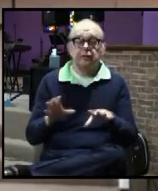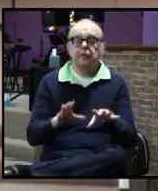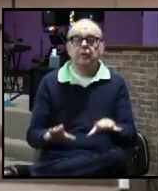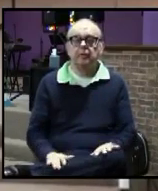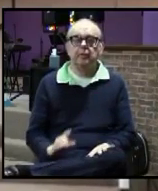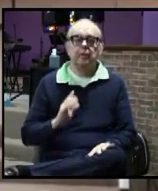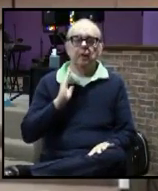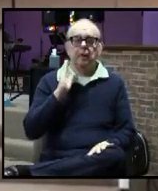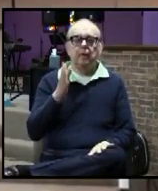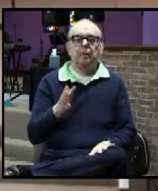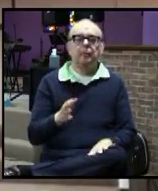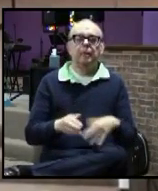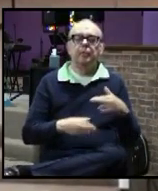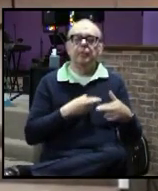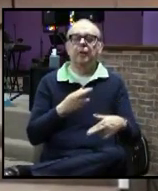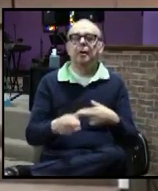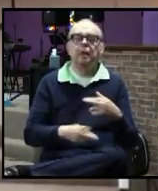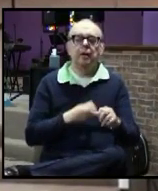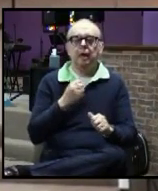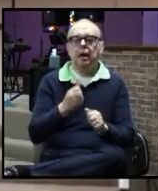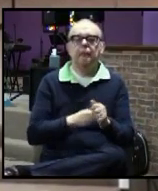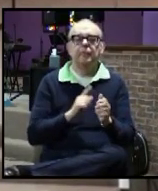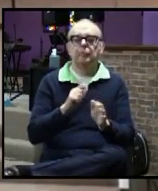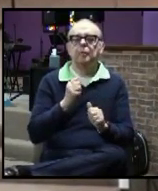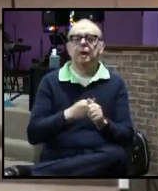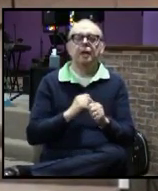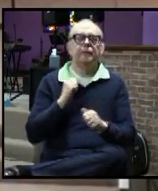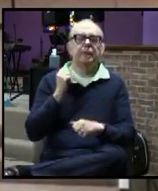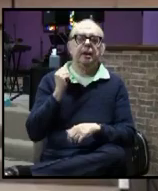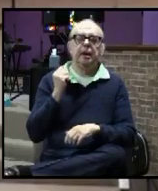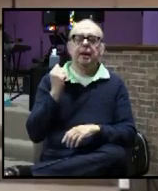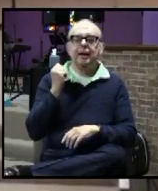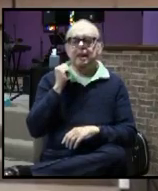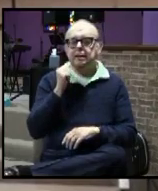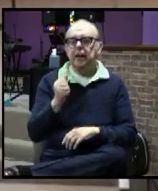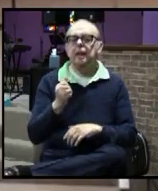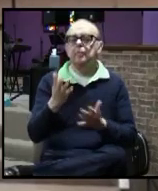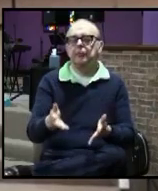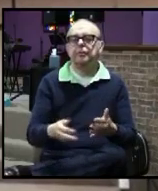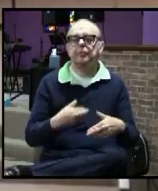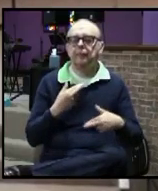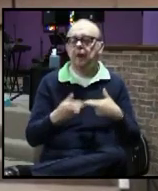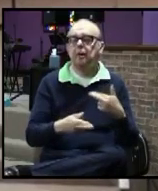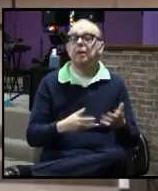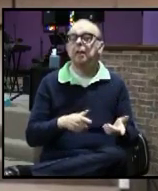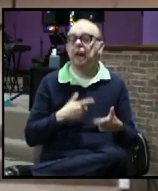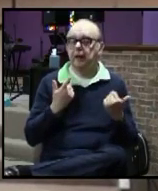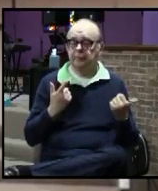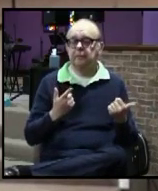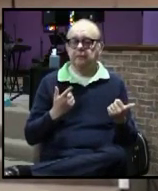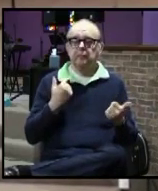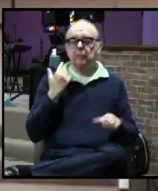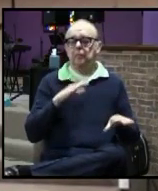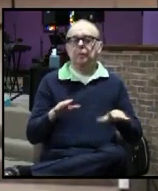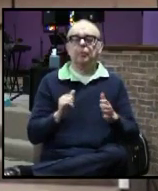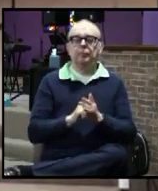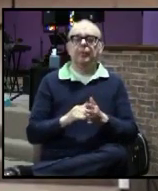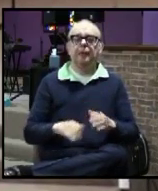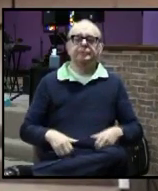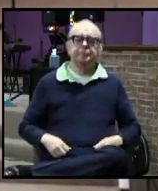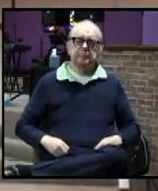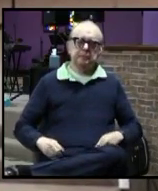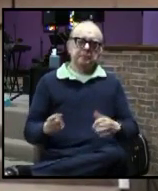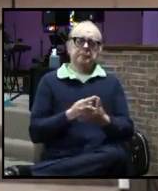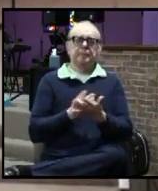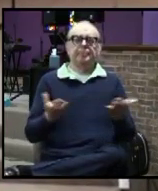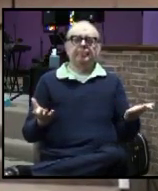do, we would be in revival every moment of every day for the rest of our lives. Does that sound okay? So that's what we're going to deal with. And so